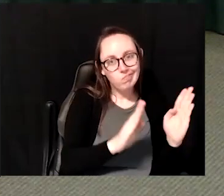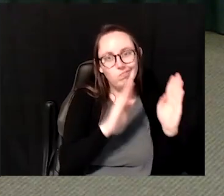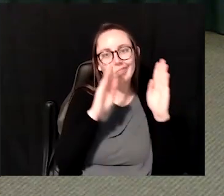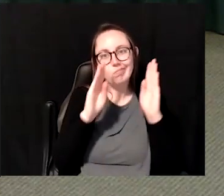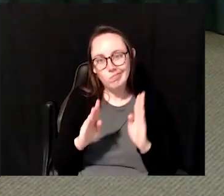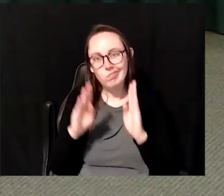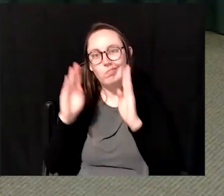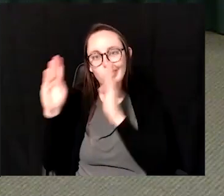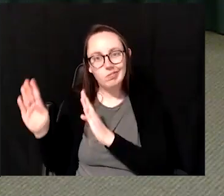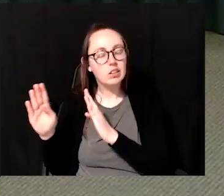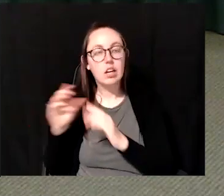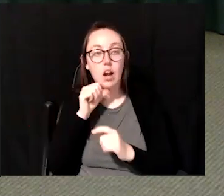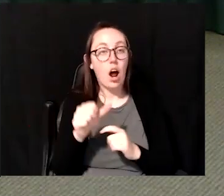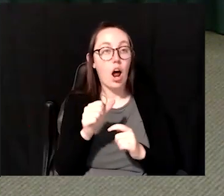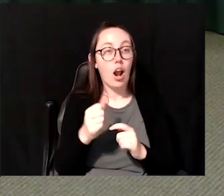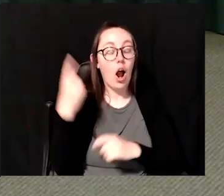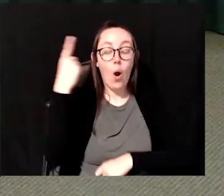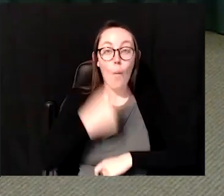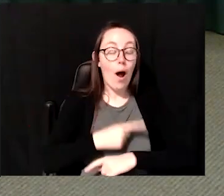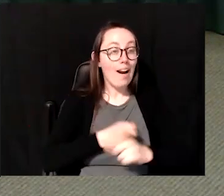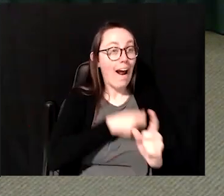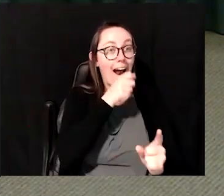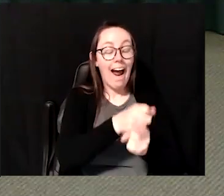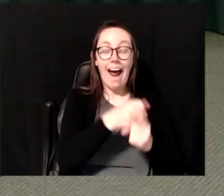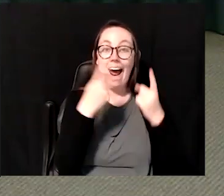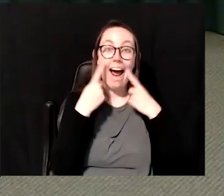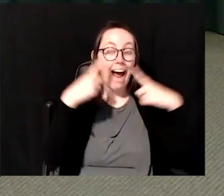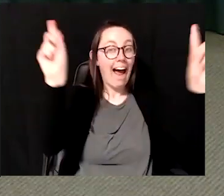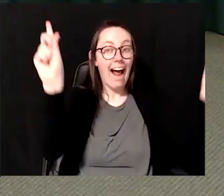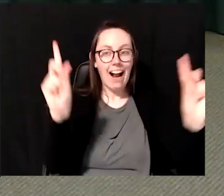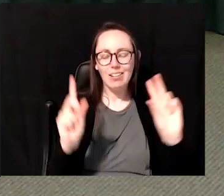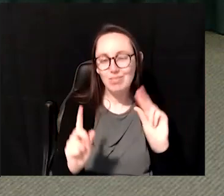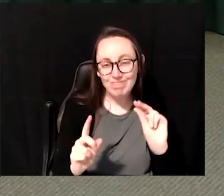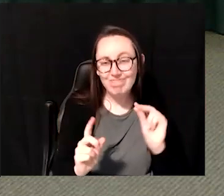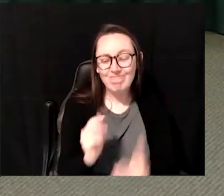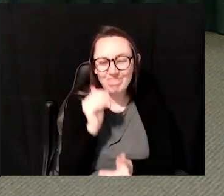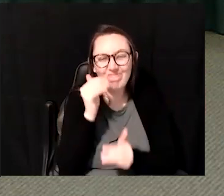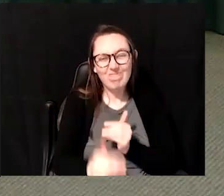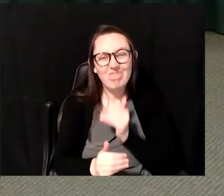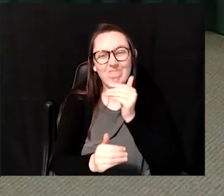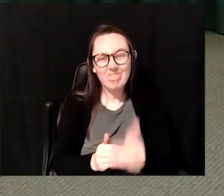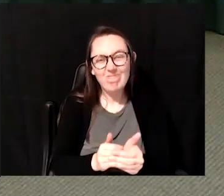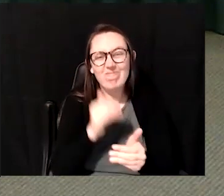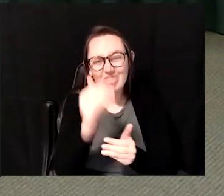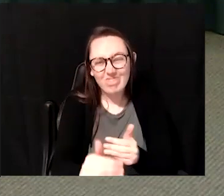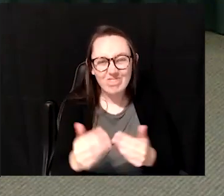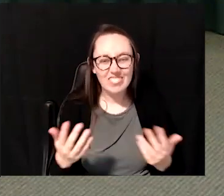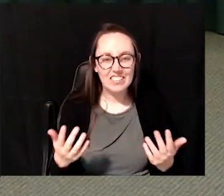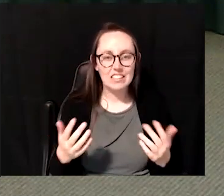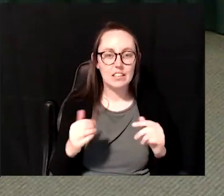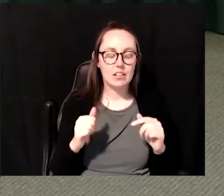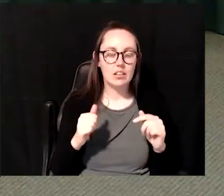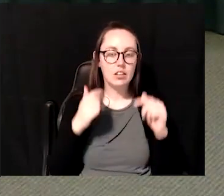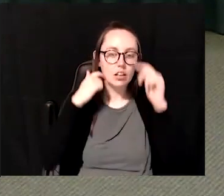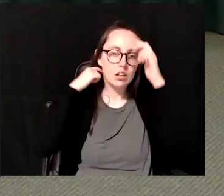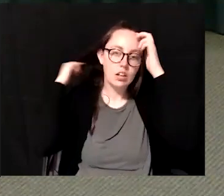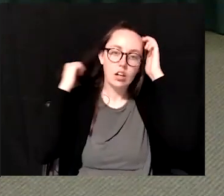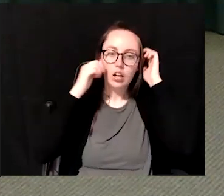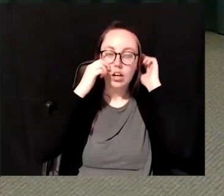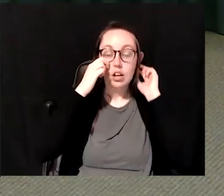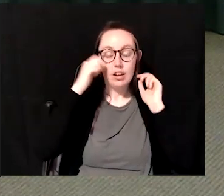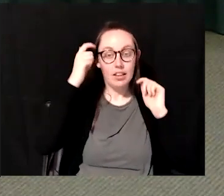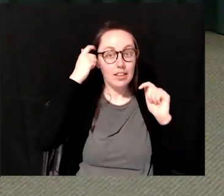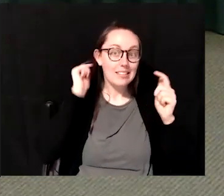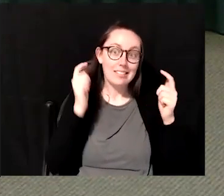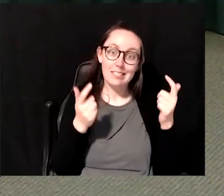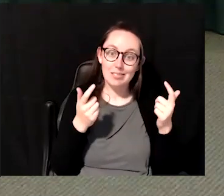learn a lot in the process but this is certainly a really it's a small amount it's a big amount in some ways it's a small amount in the scope of the project